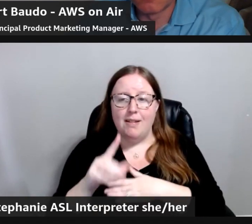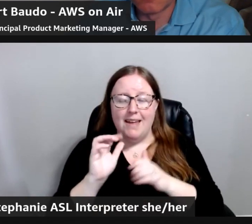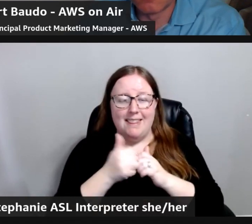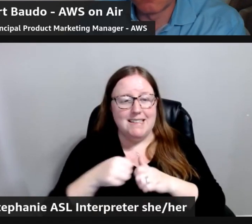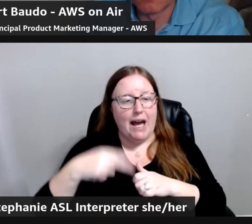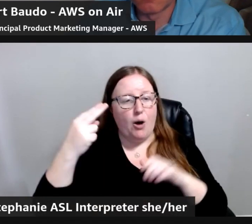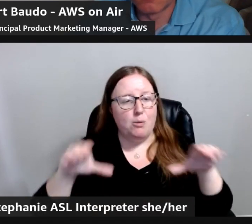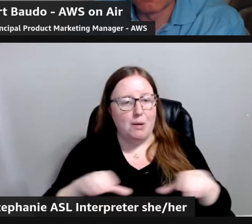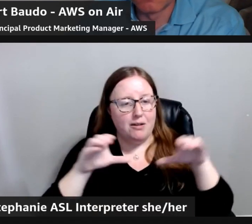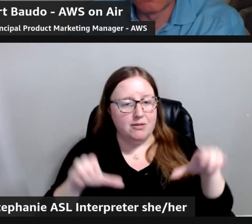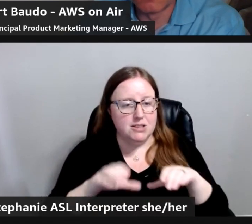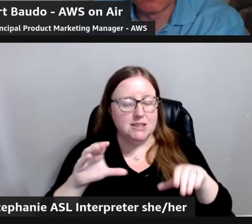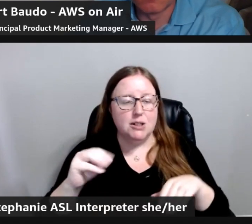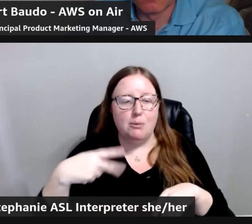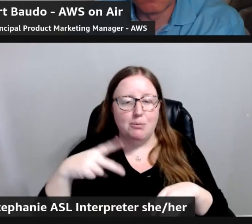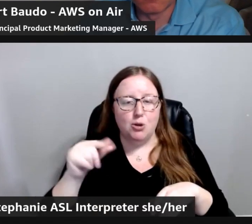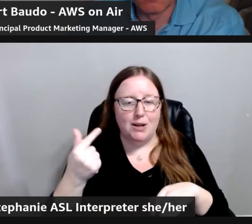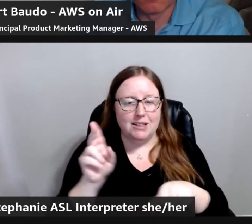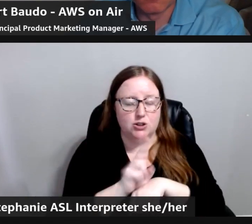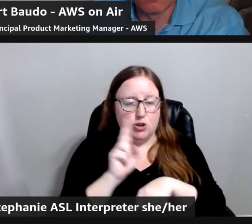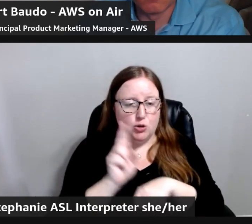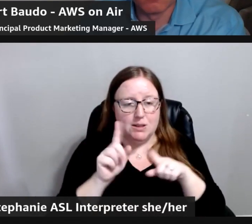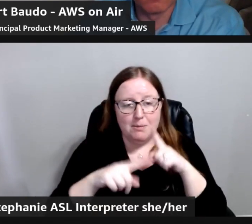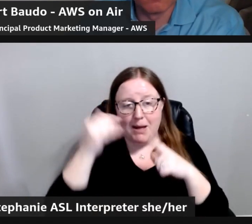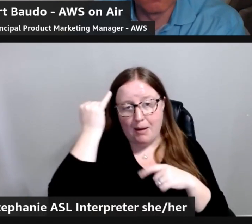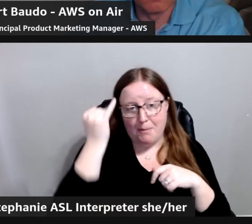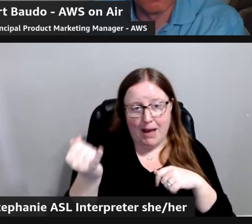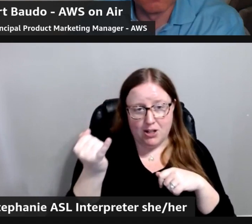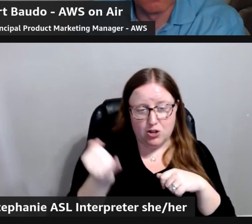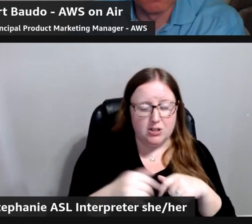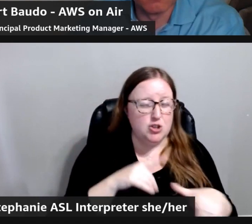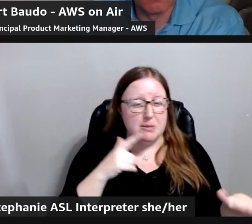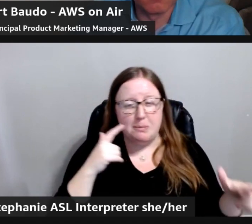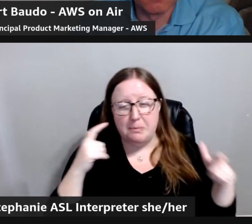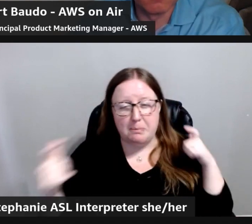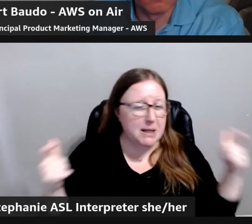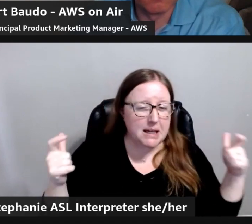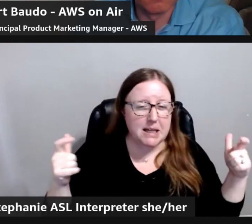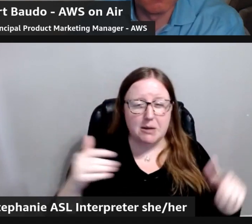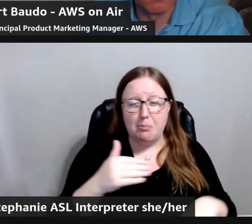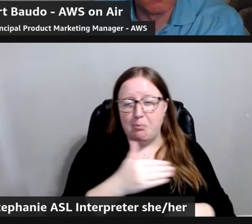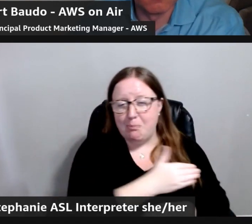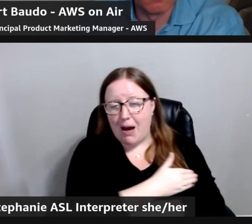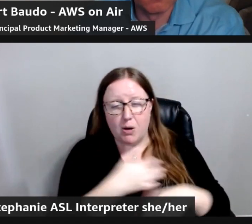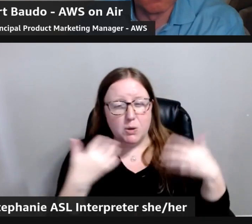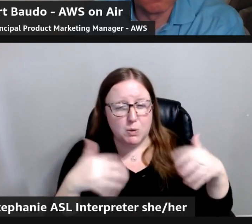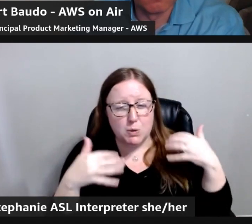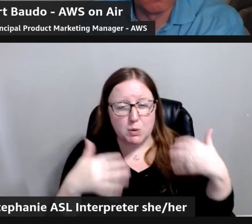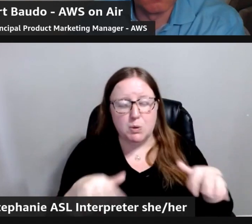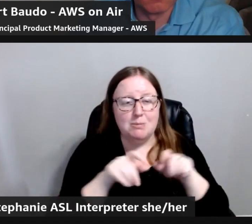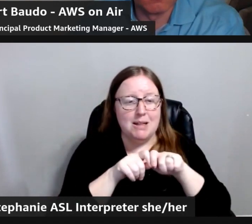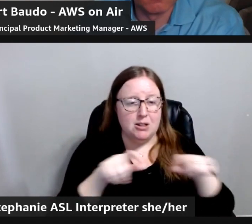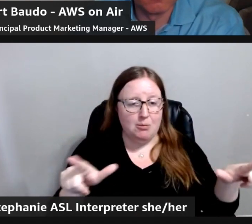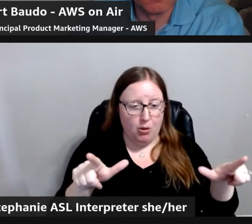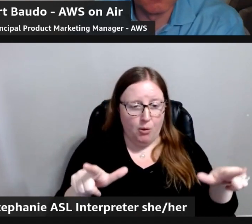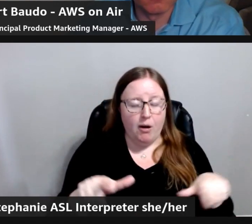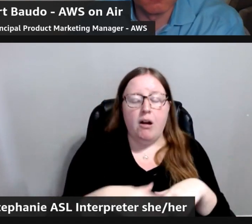high-performance computing is being used. But essentially, just imagine massive compute power being deployed really at